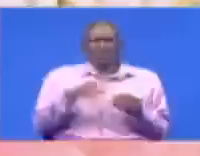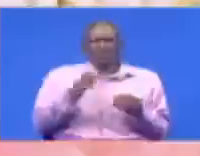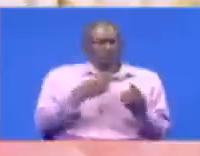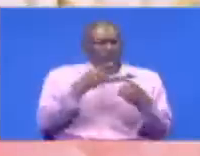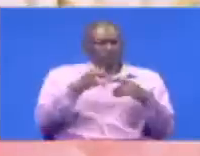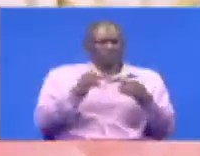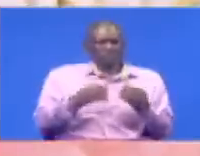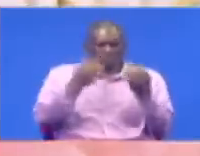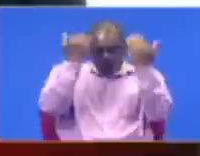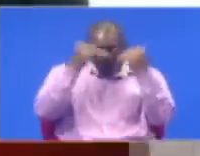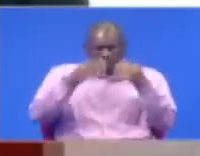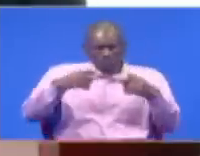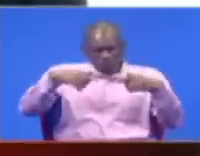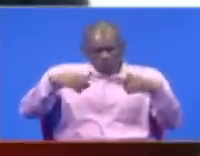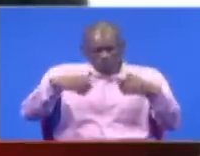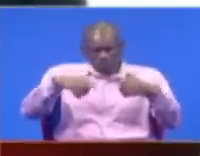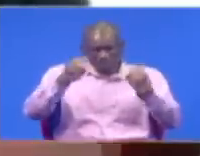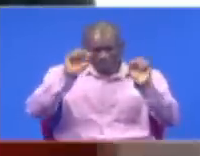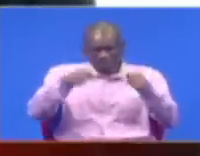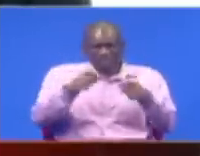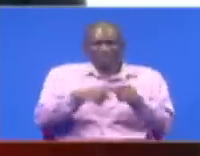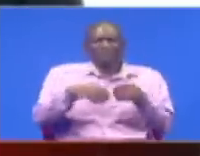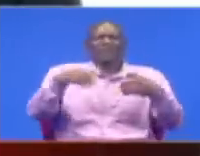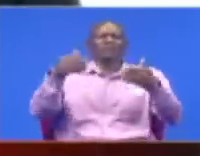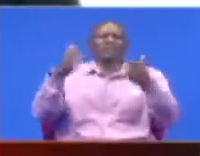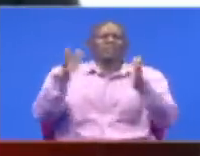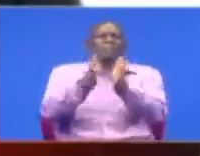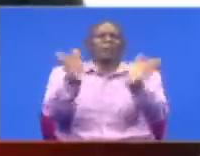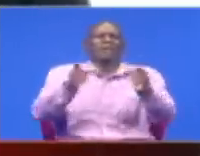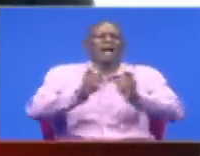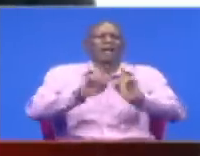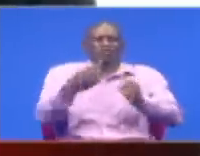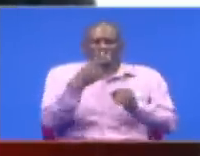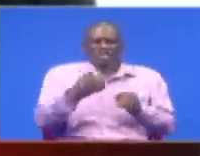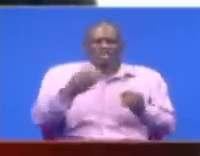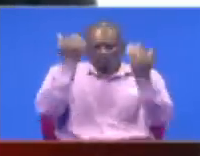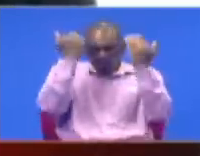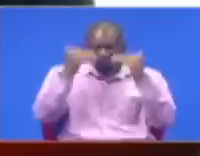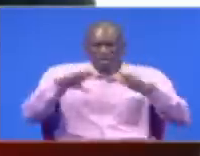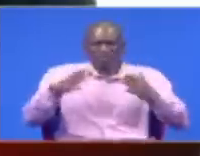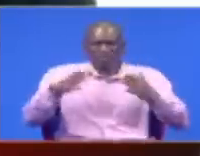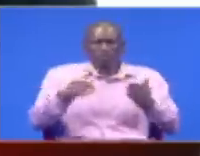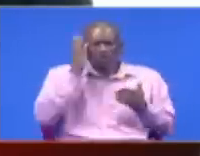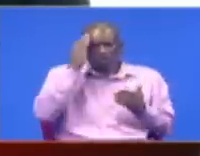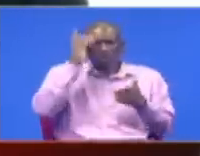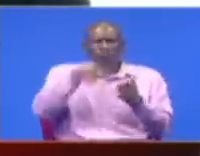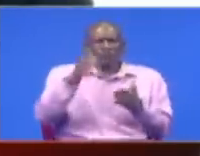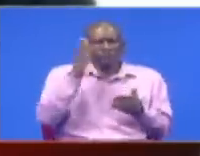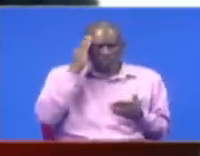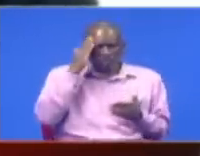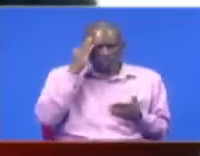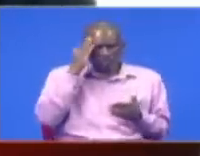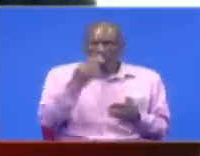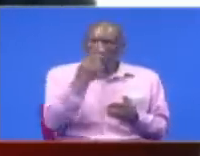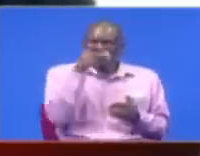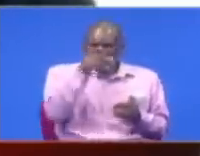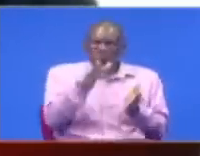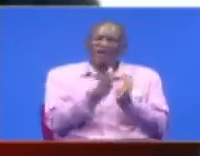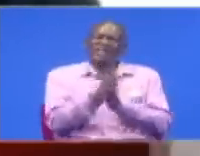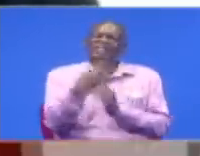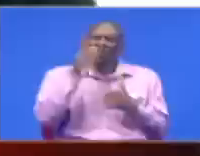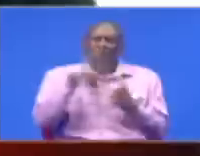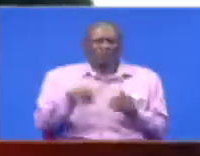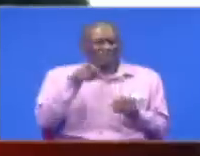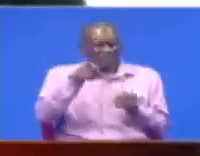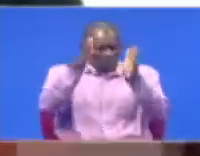judicial test, but out there people don't propound the judicial test about knowing what they know. They look at you and they say,